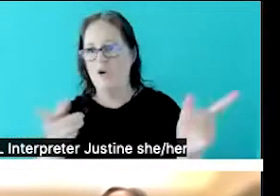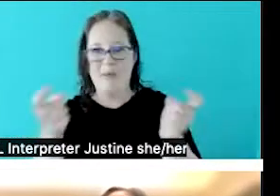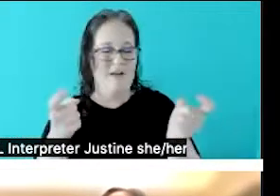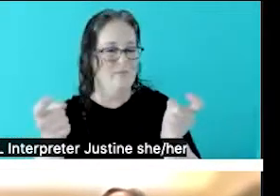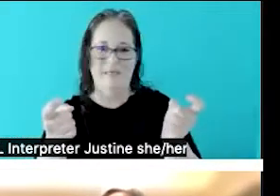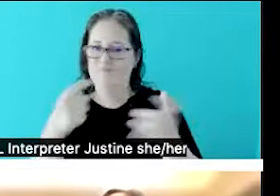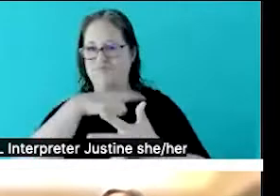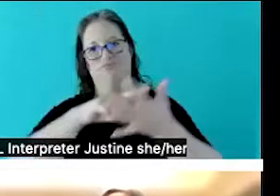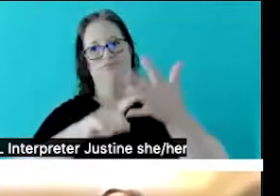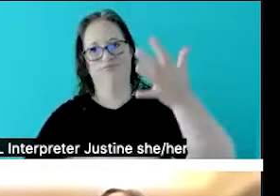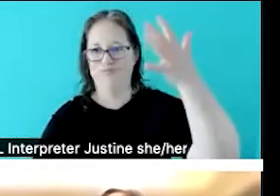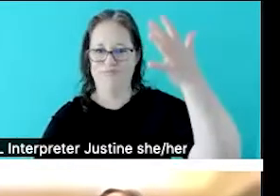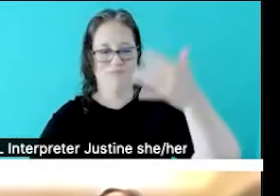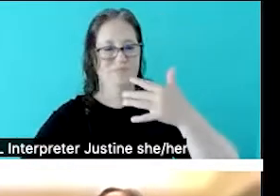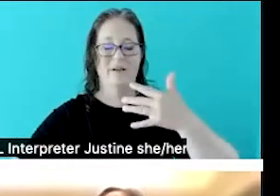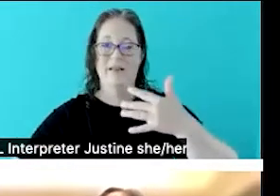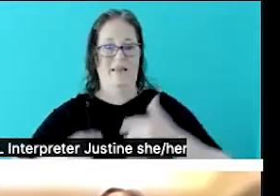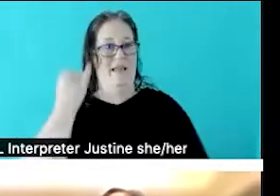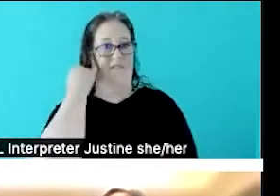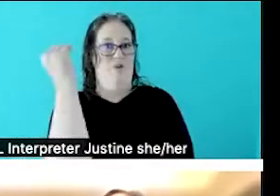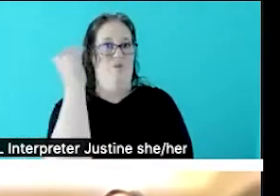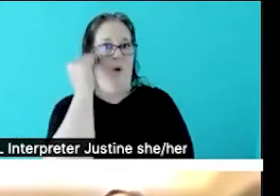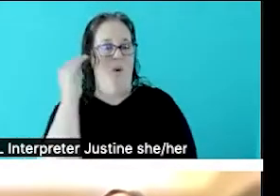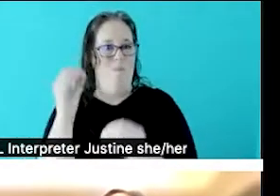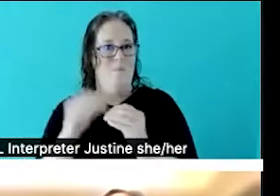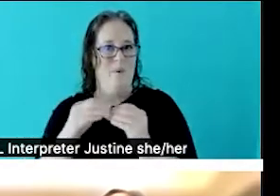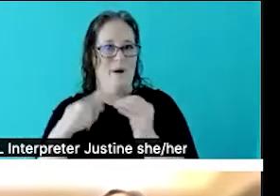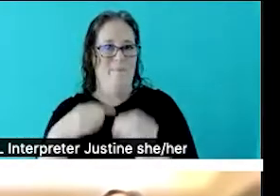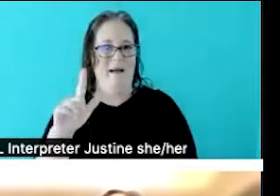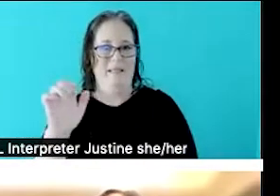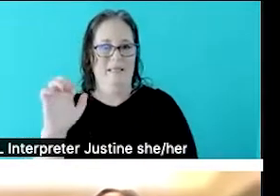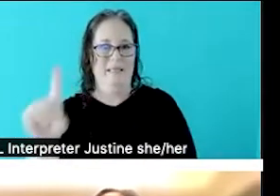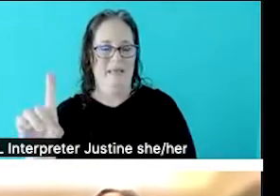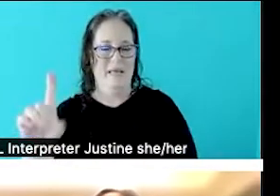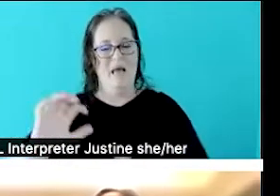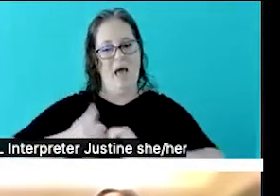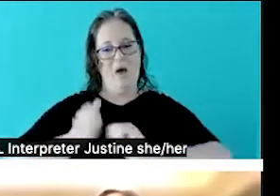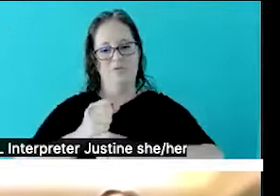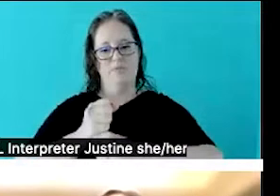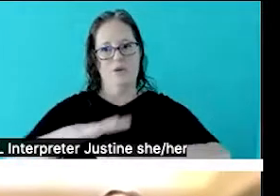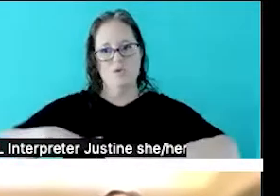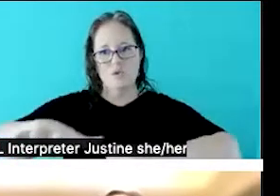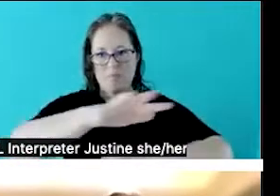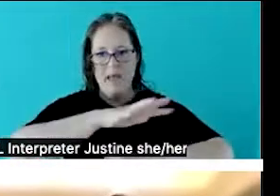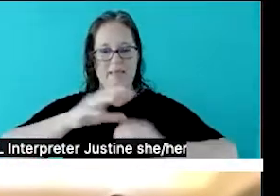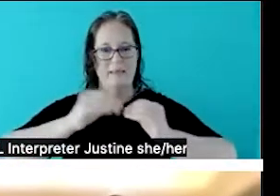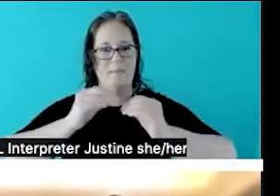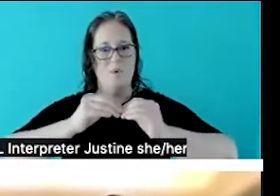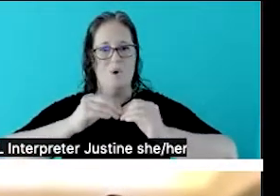think that knowing a little more about LEAD and how to make your space more inclusive is important for